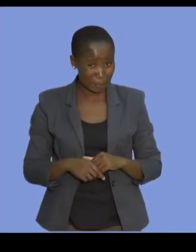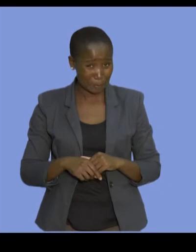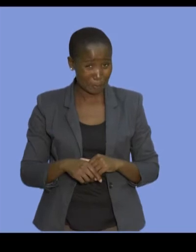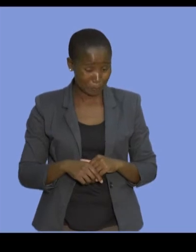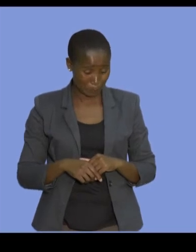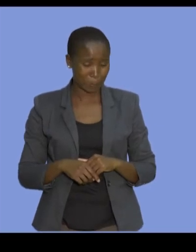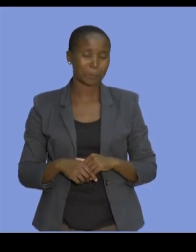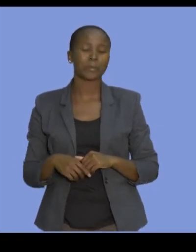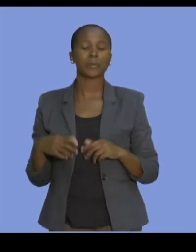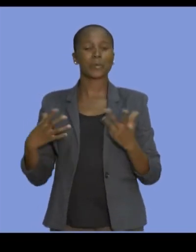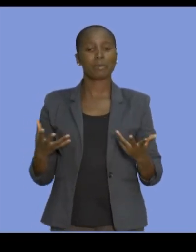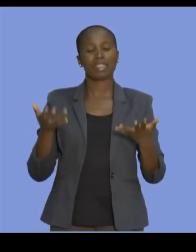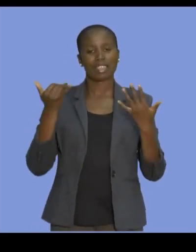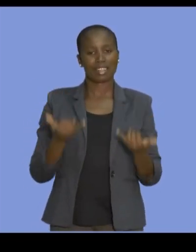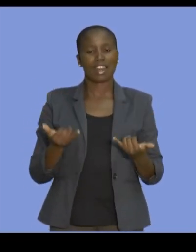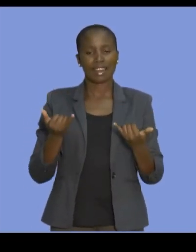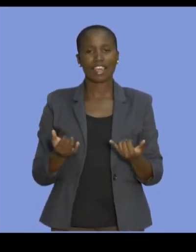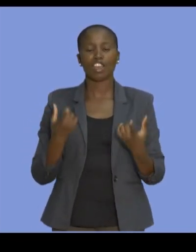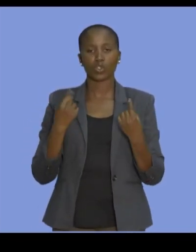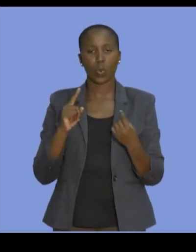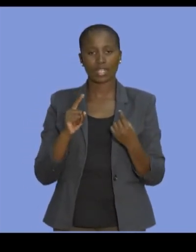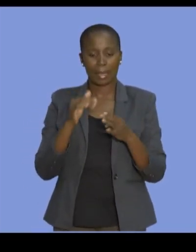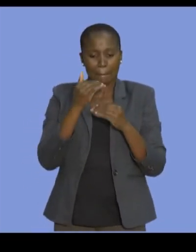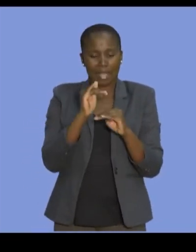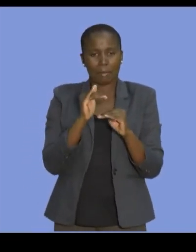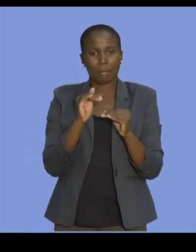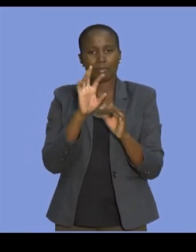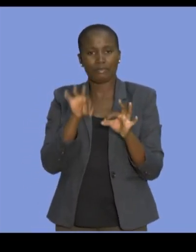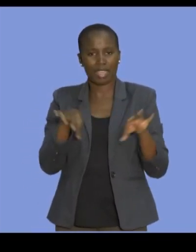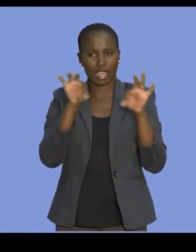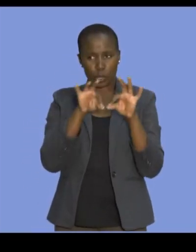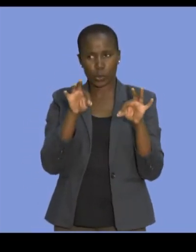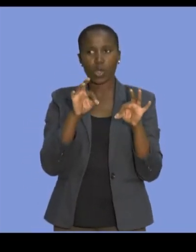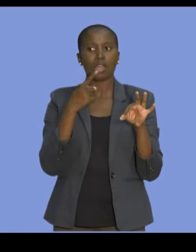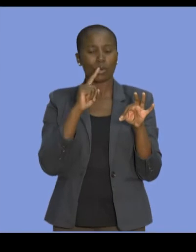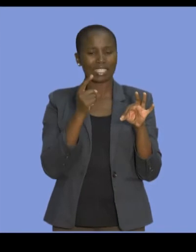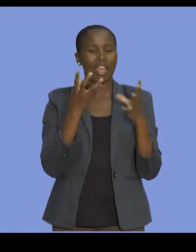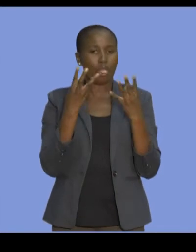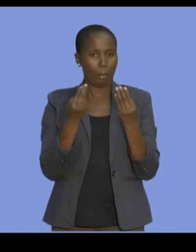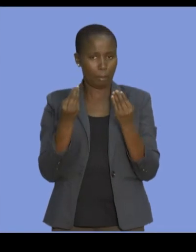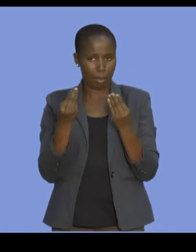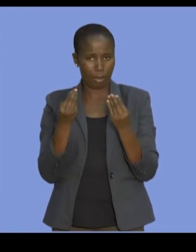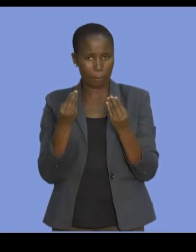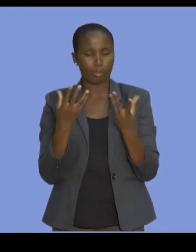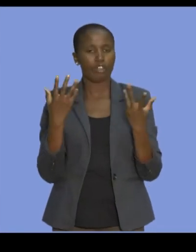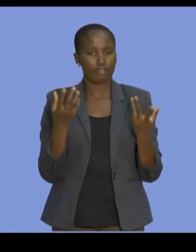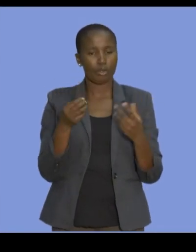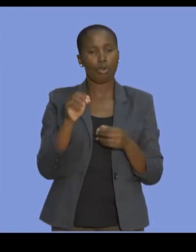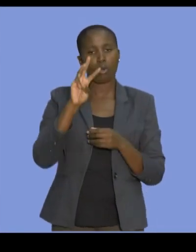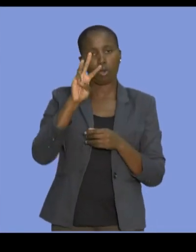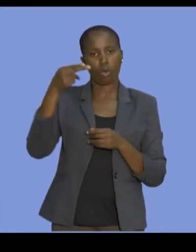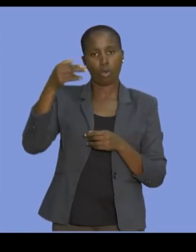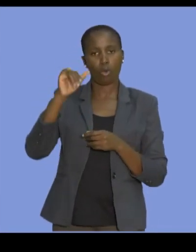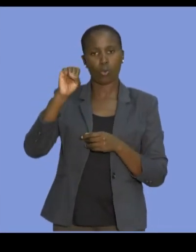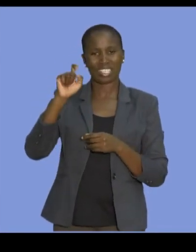Okay, so now the minimum value is one of the number for the whisker plot or the 5-number summary.